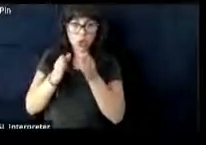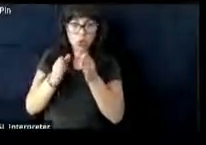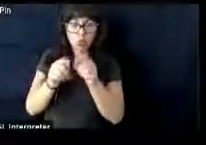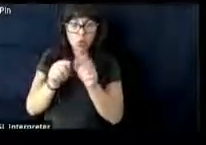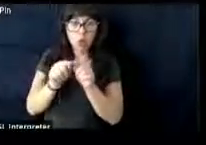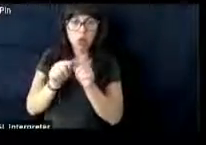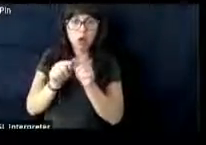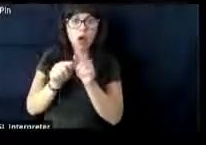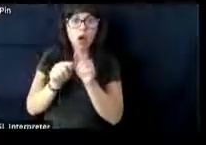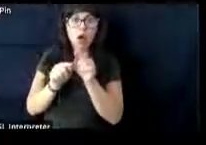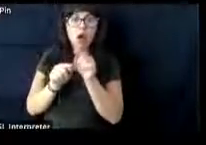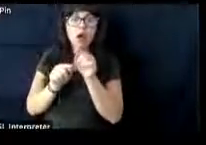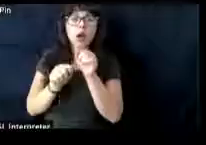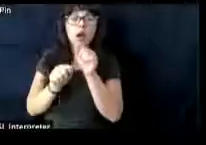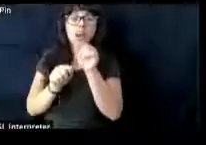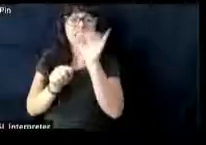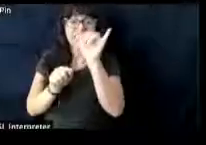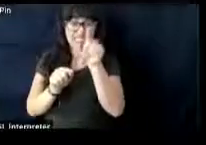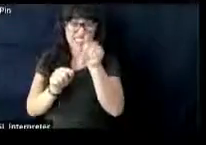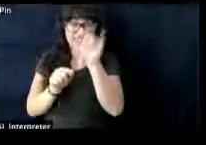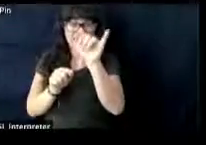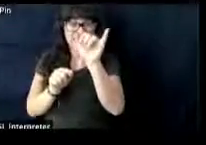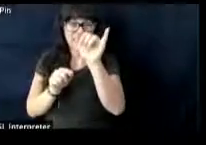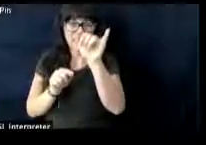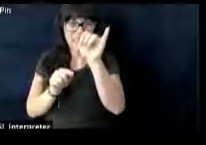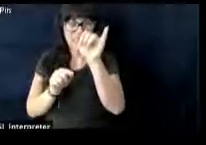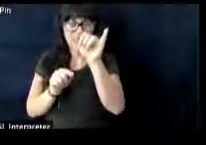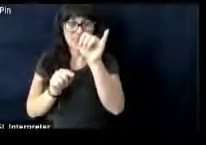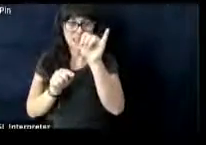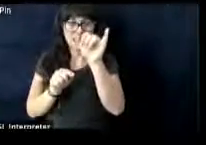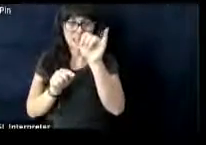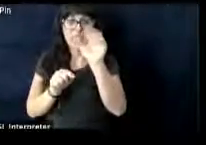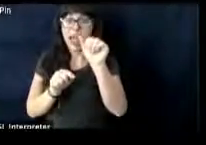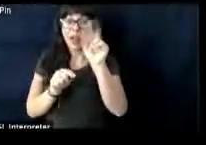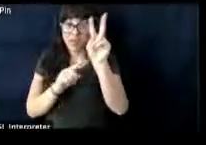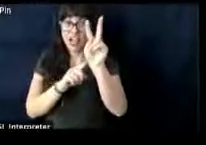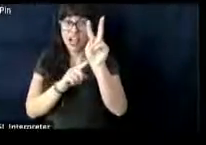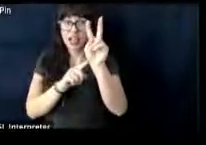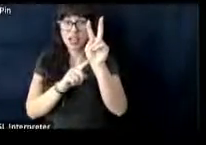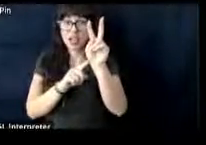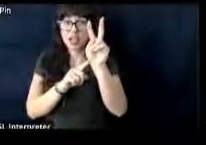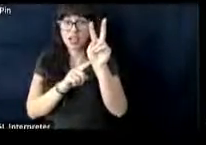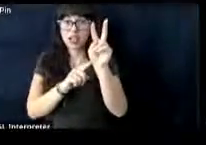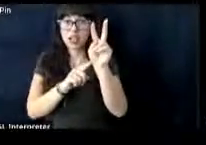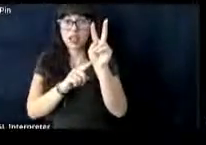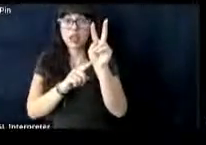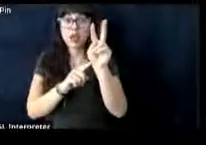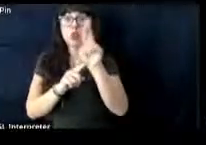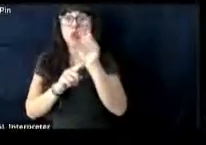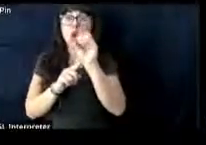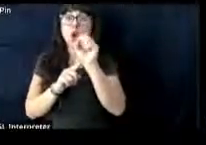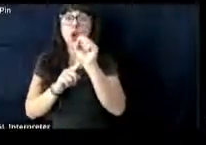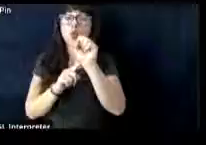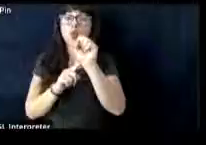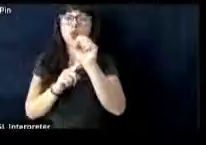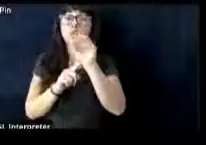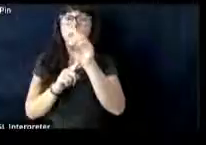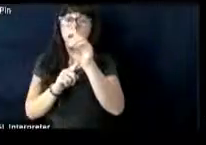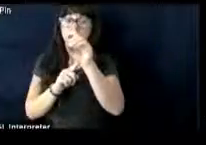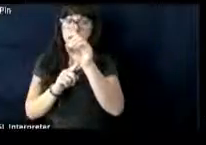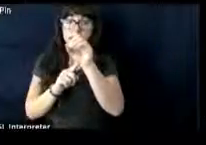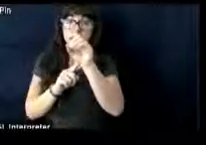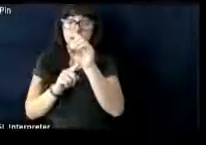up, and right about there, right, that's the Antelope Valley. And then Roseman.